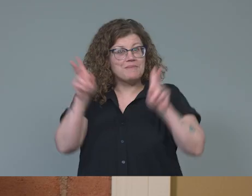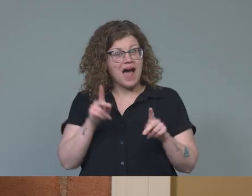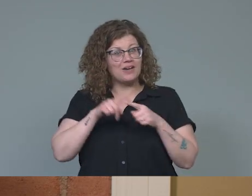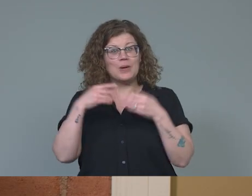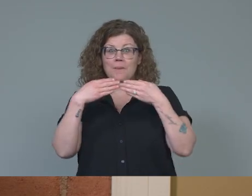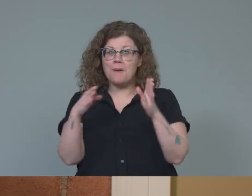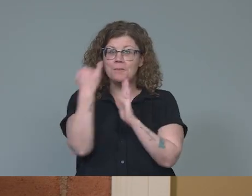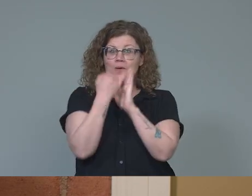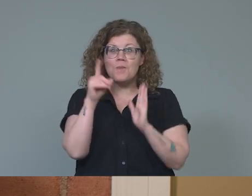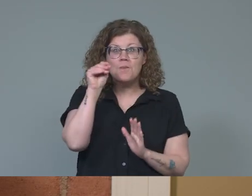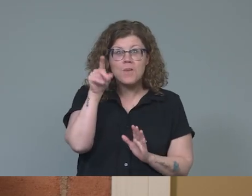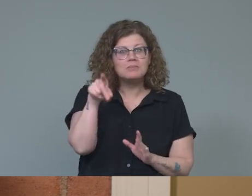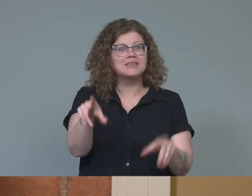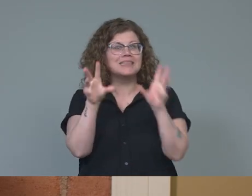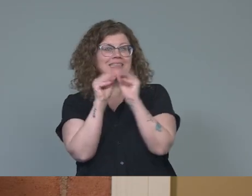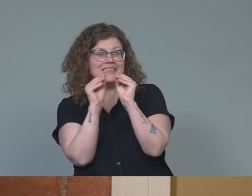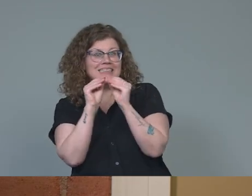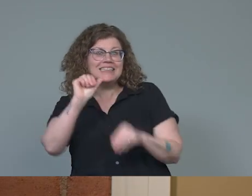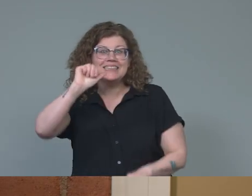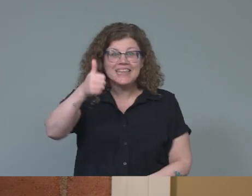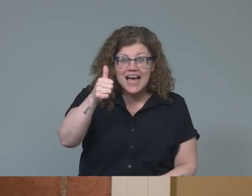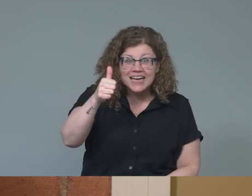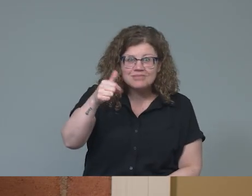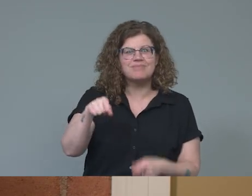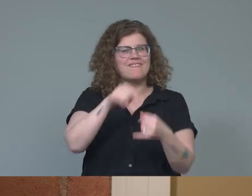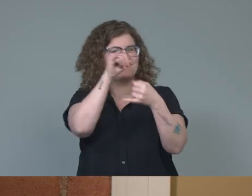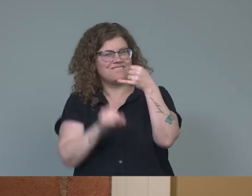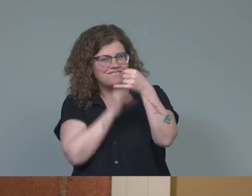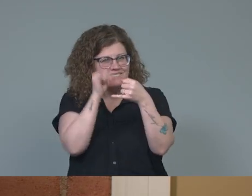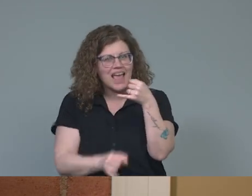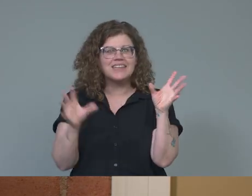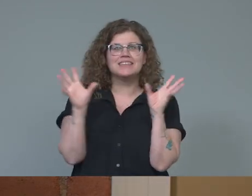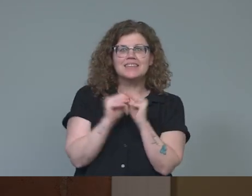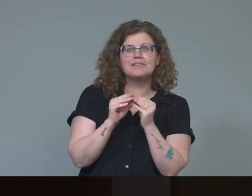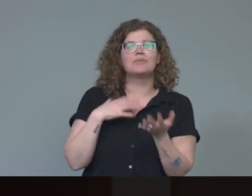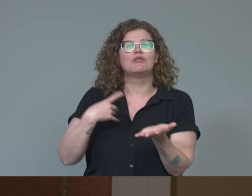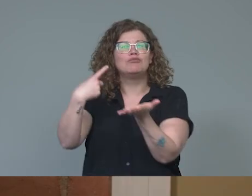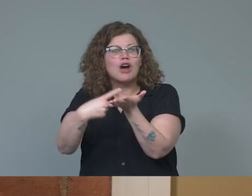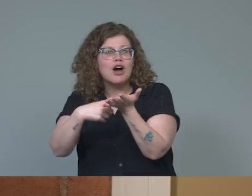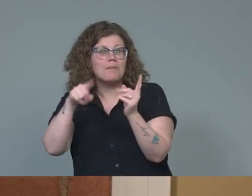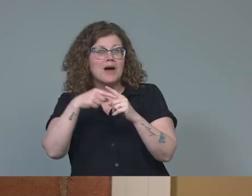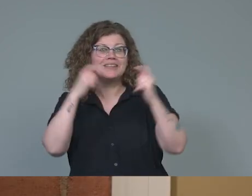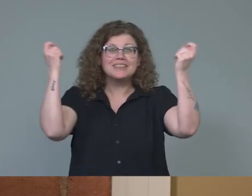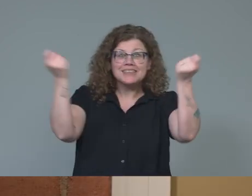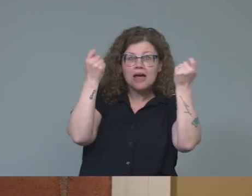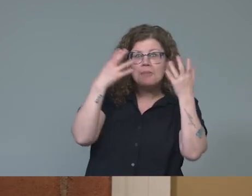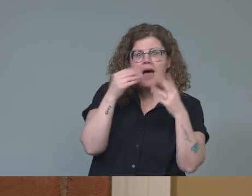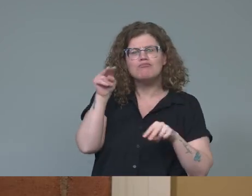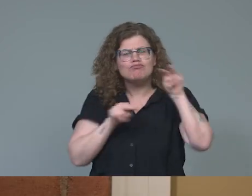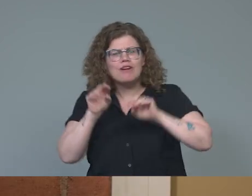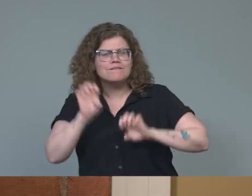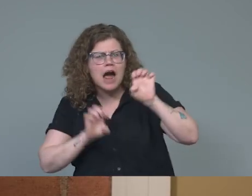Welcome back to Public Art 101. This is session 10, our final session. We're going to talk about celebration and evaluation. So here you are. You've